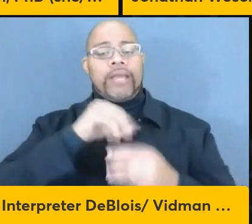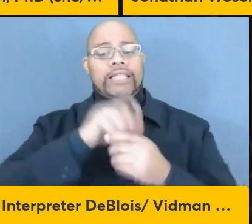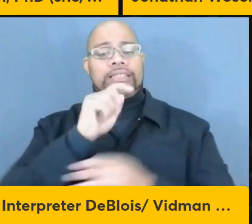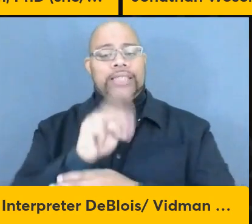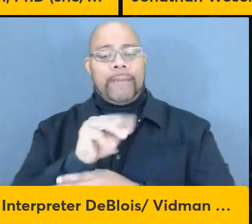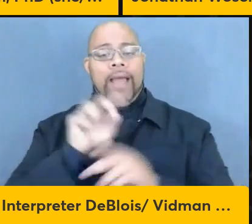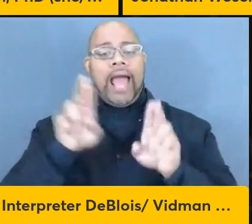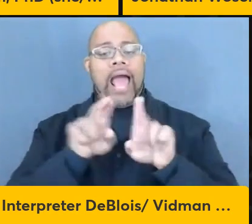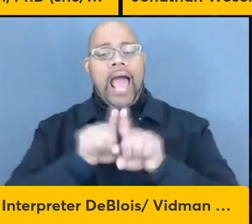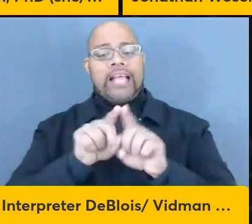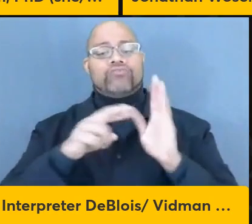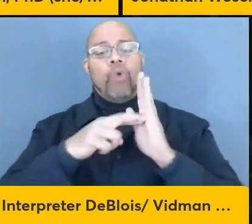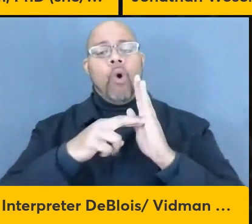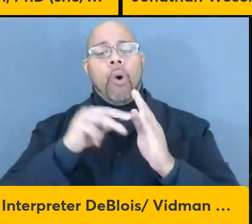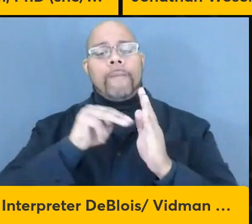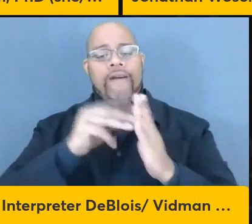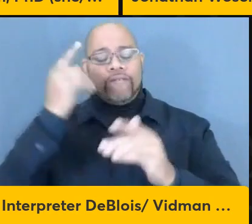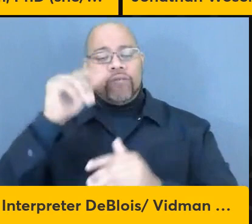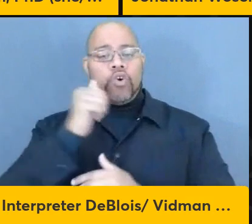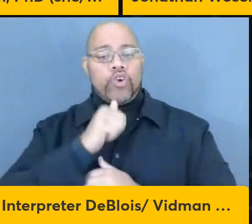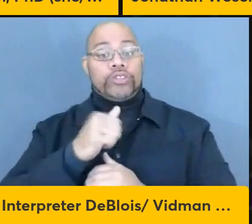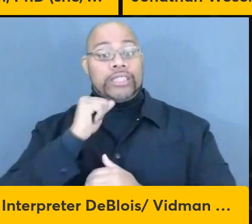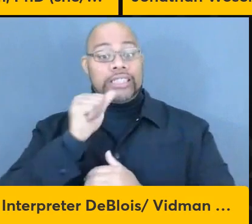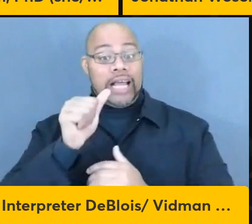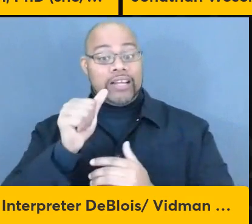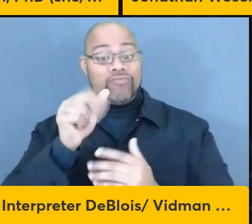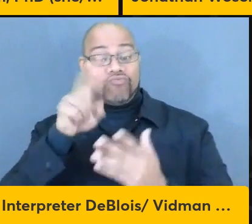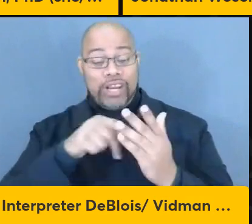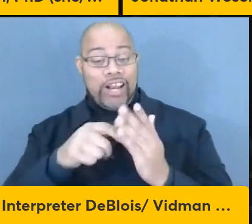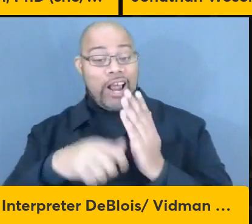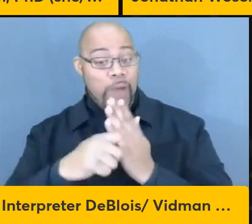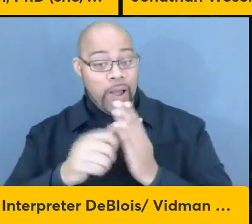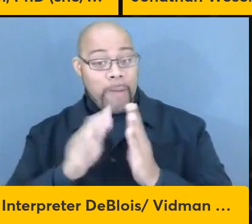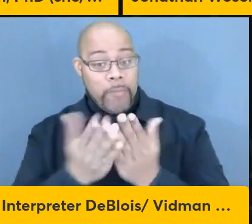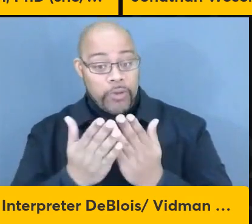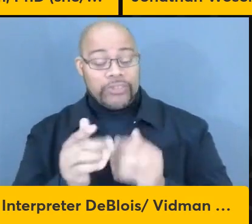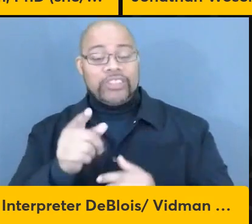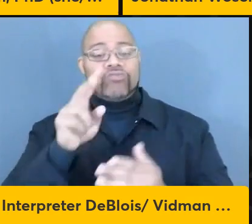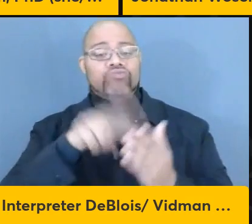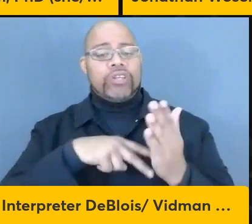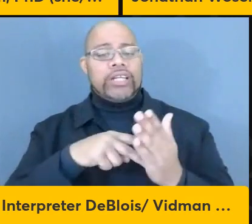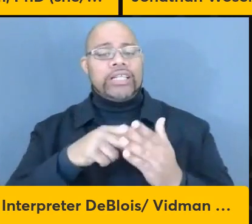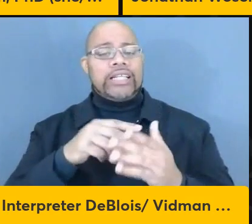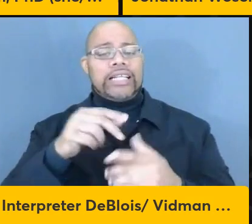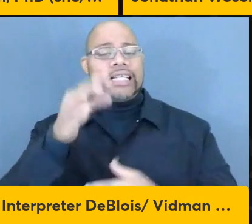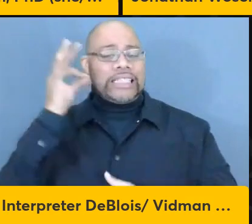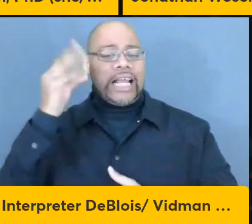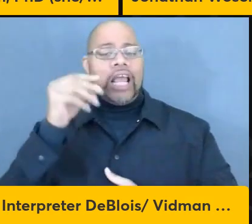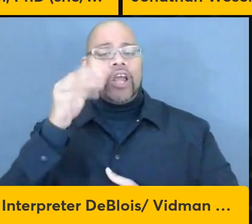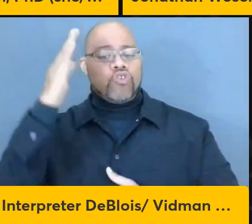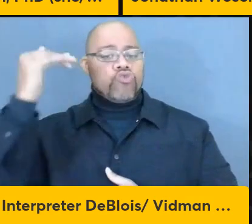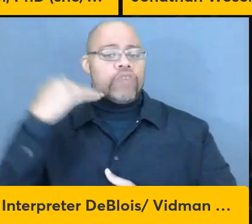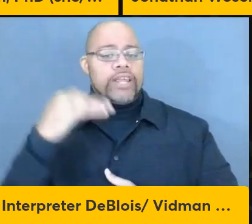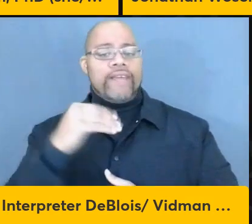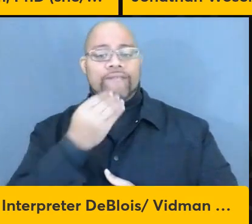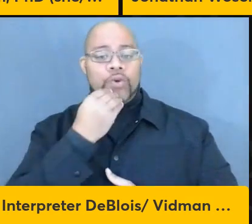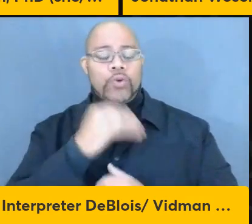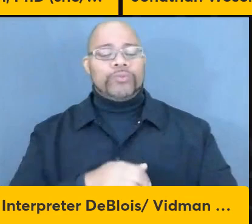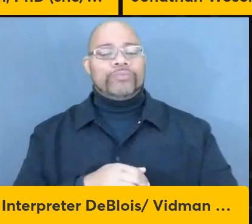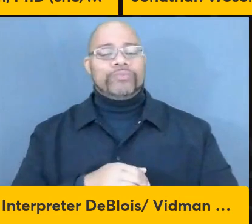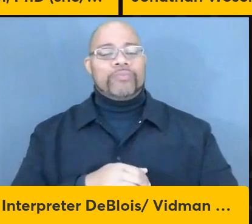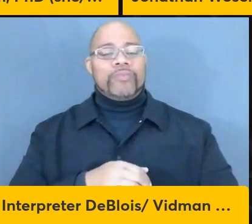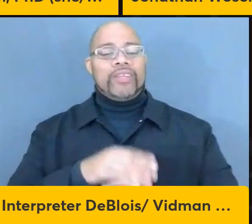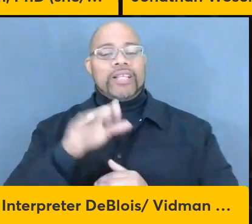role models for young girls. If she's not reading romantic novels, you'll find Dr. Chum enjoying Indian and Korean food, pretending to